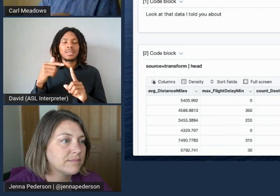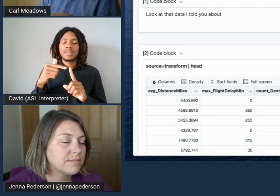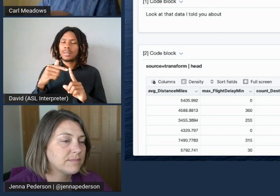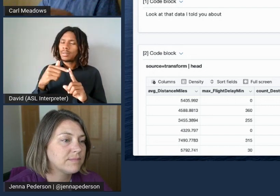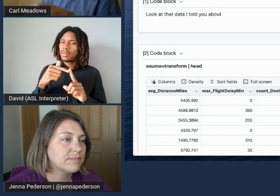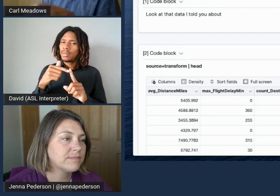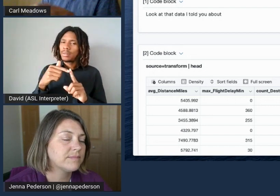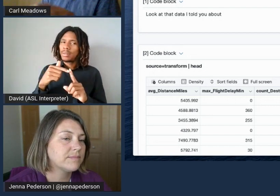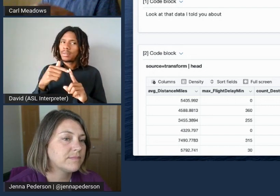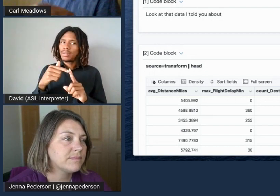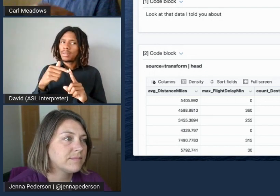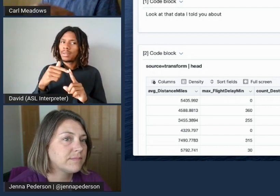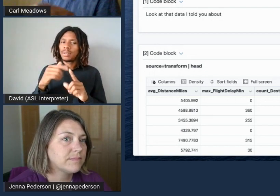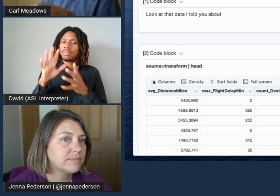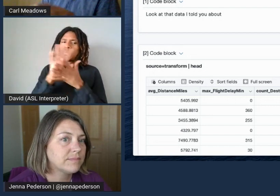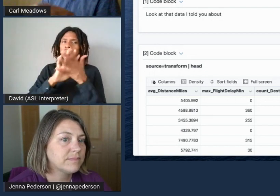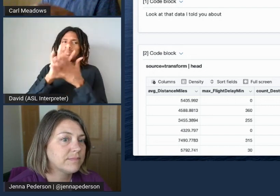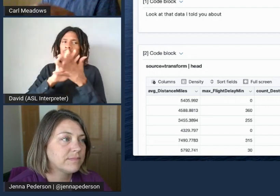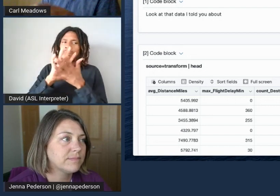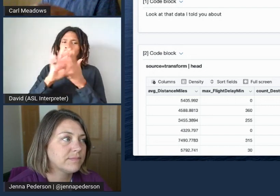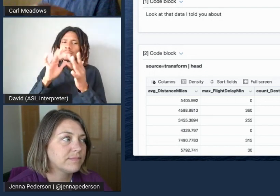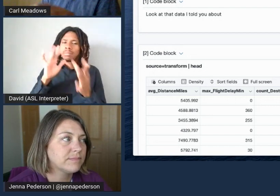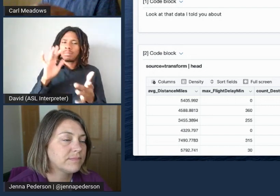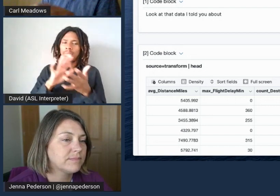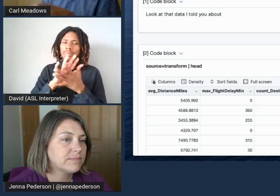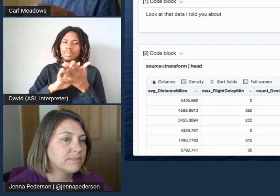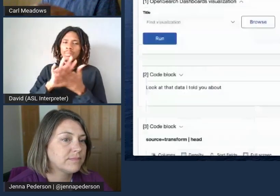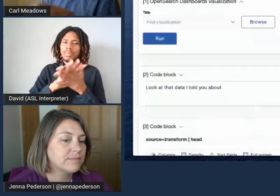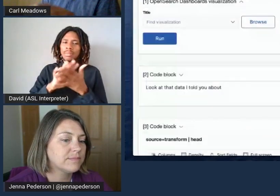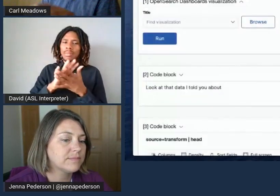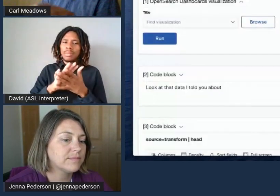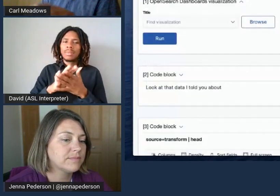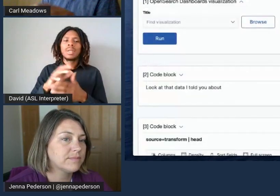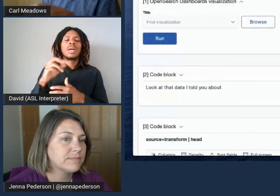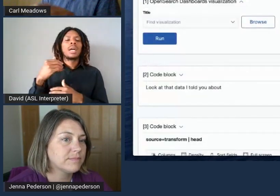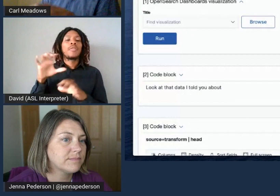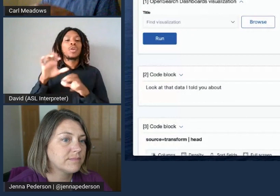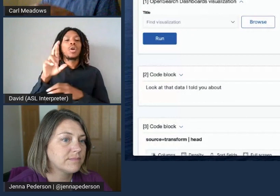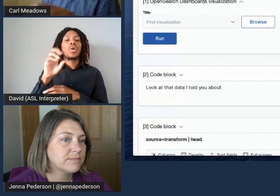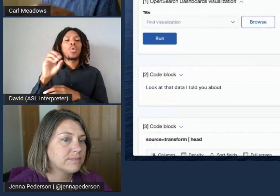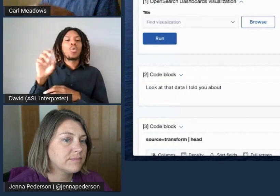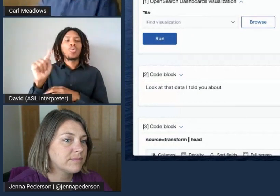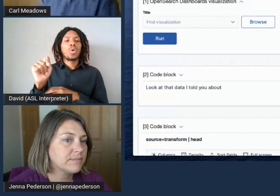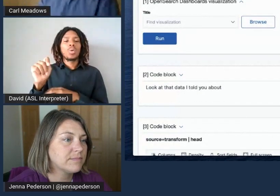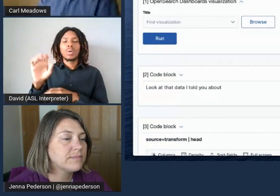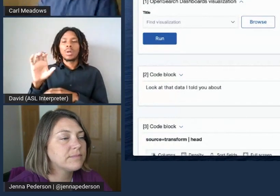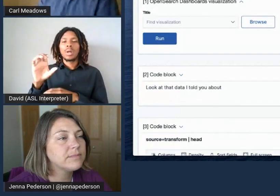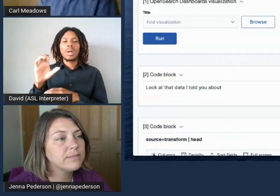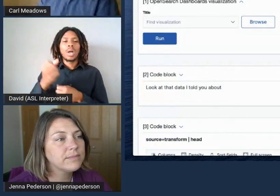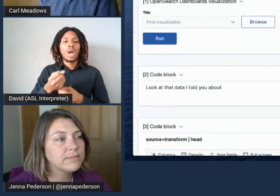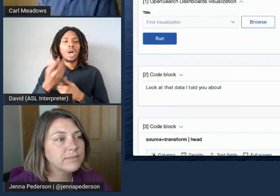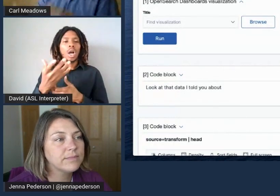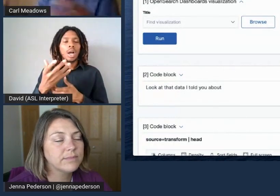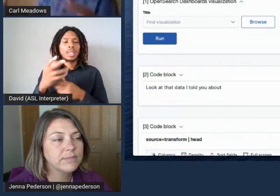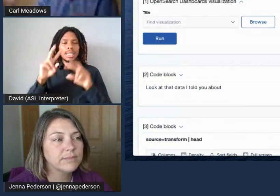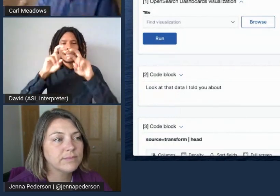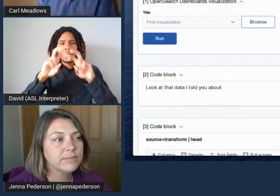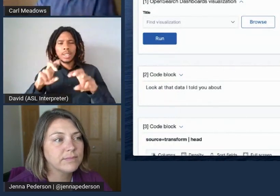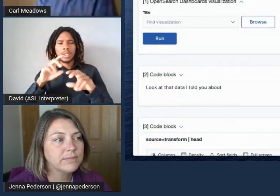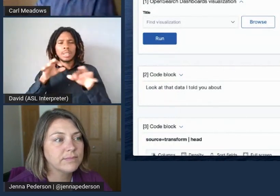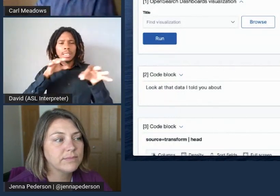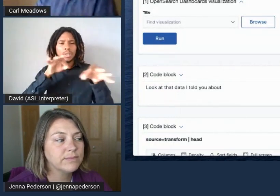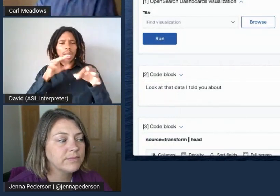so if you were doing a root cause analysis of an event, you could describe what set up the